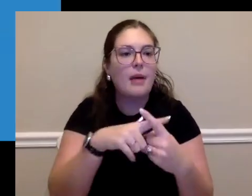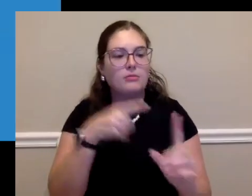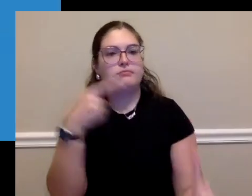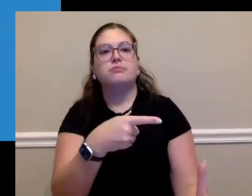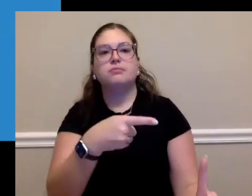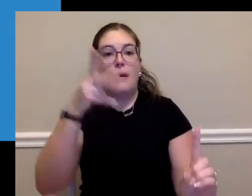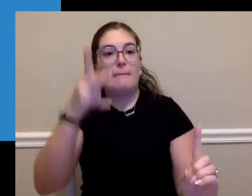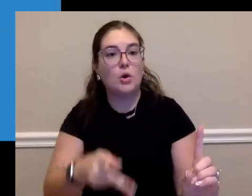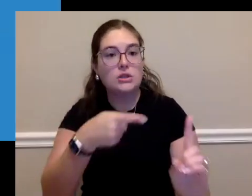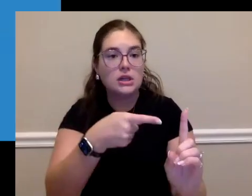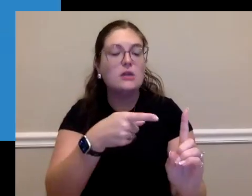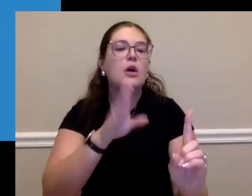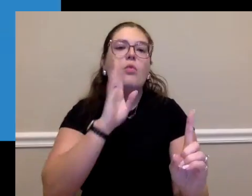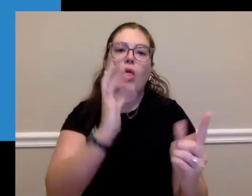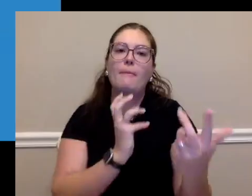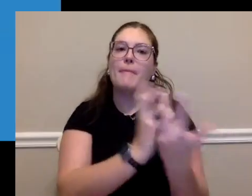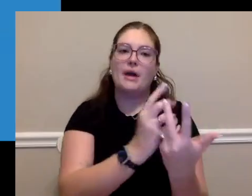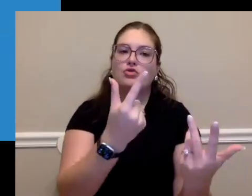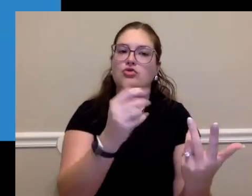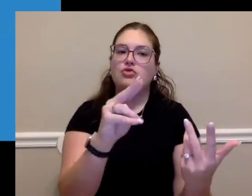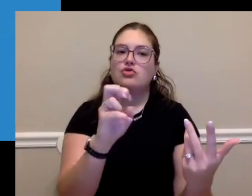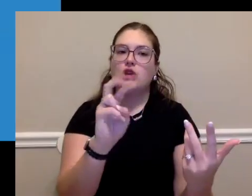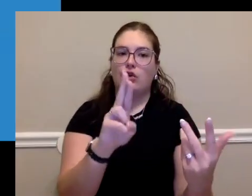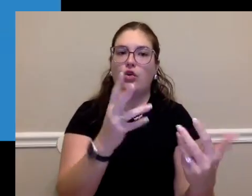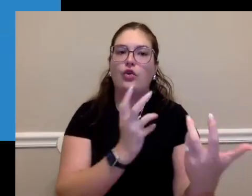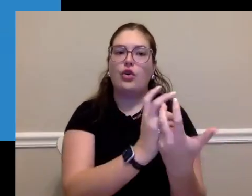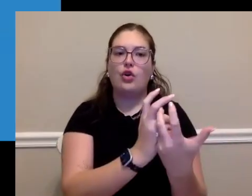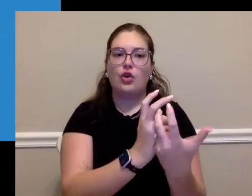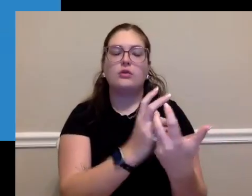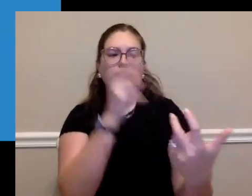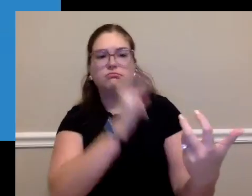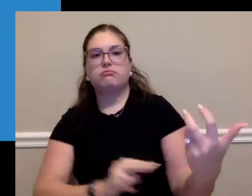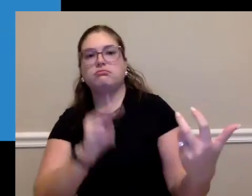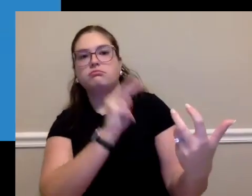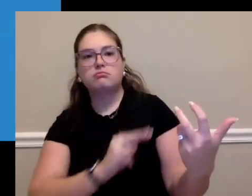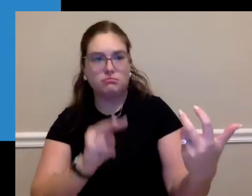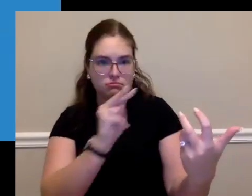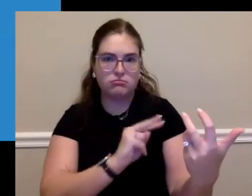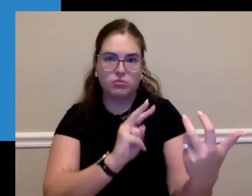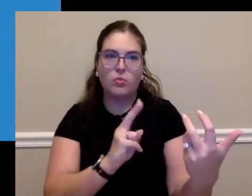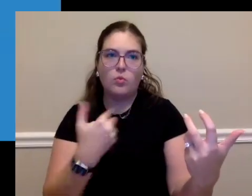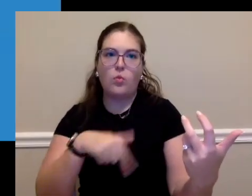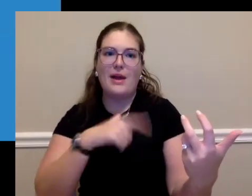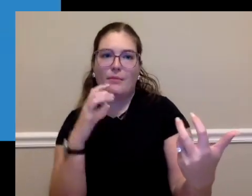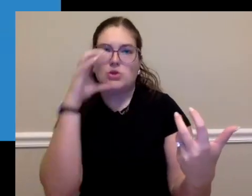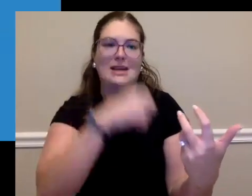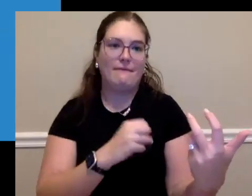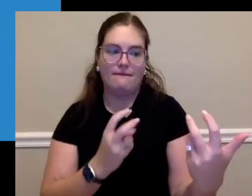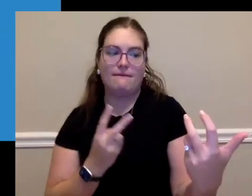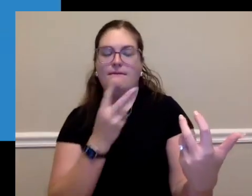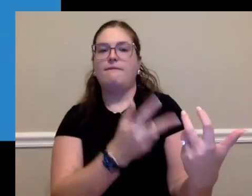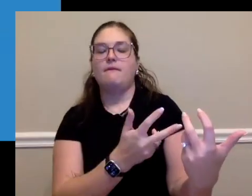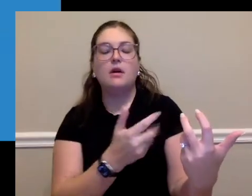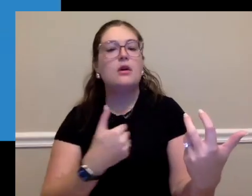we would use the gender associated with the gender we perceive that person to be.